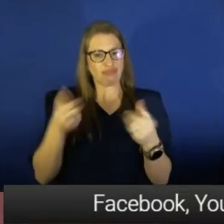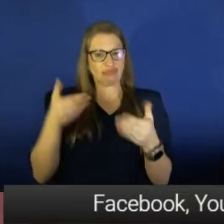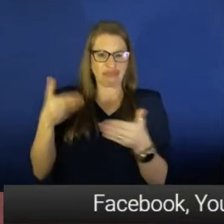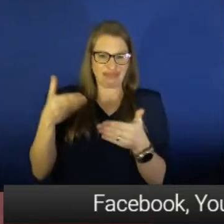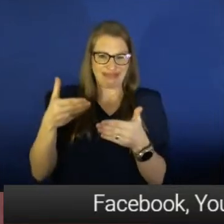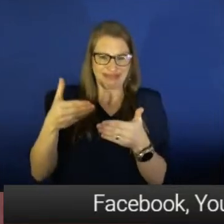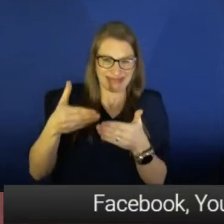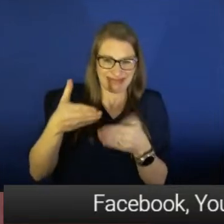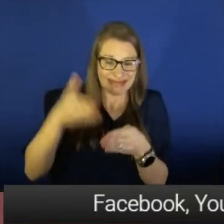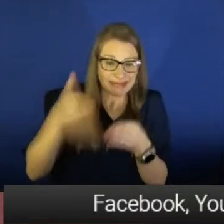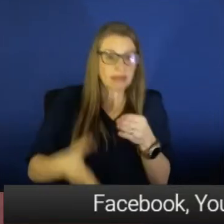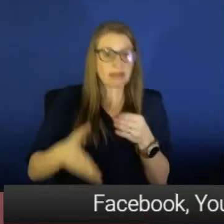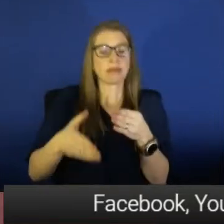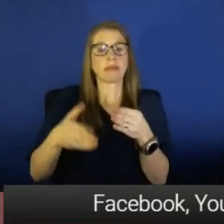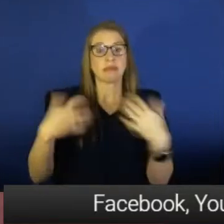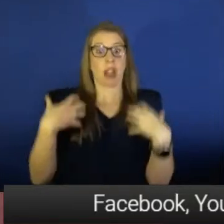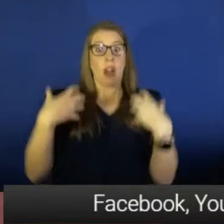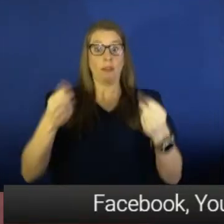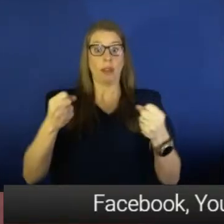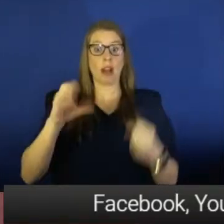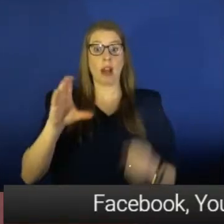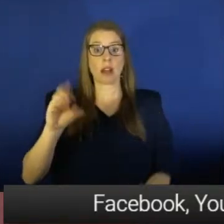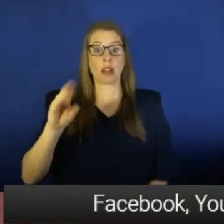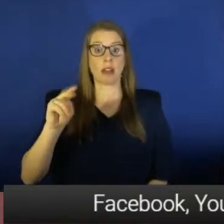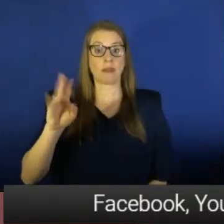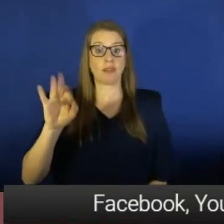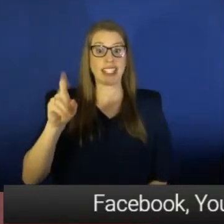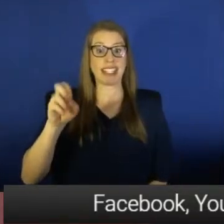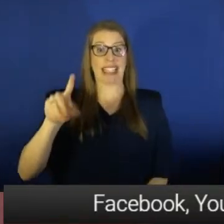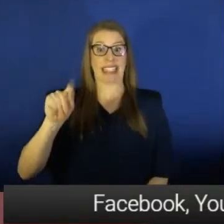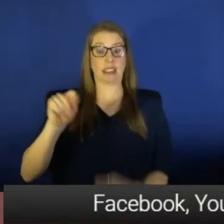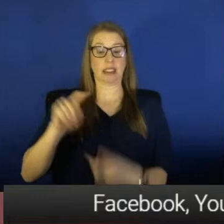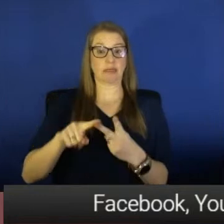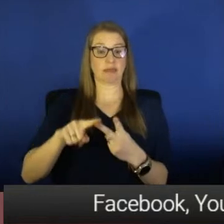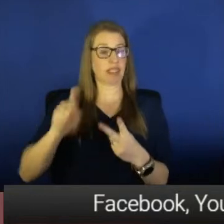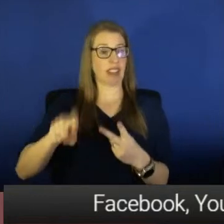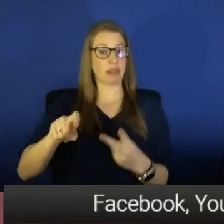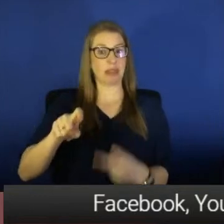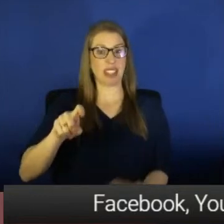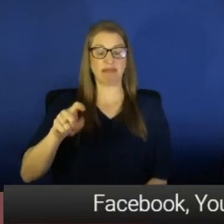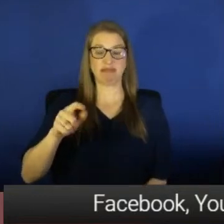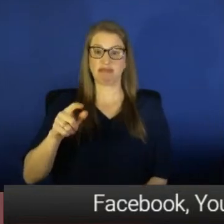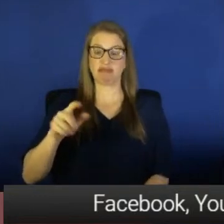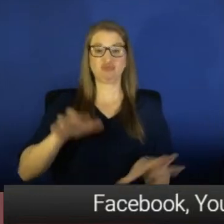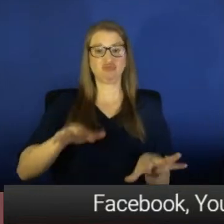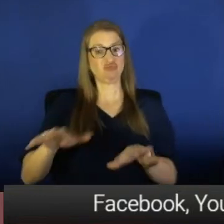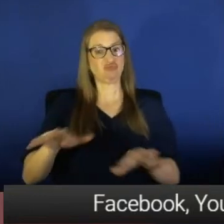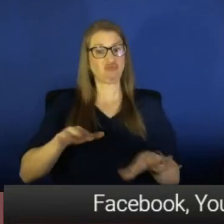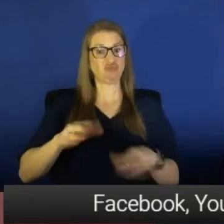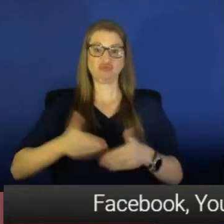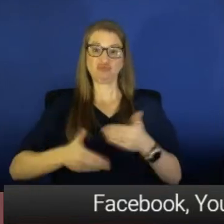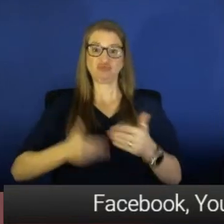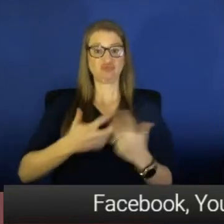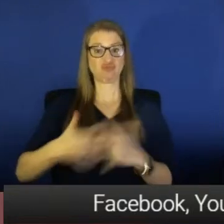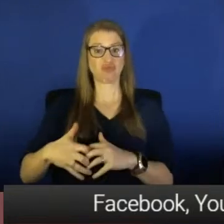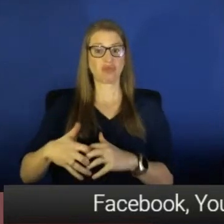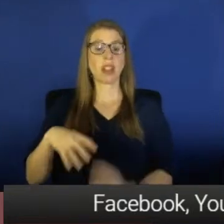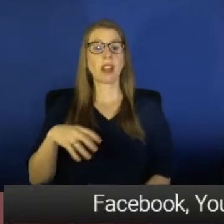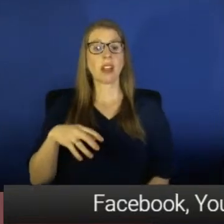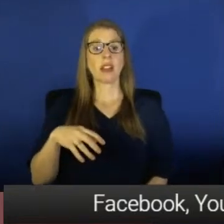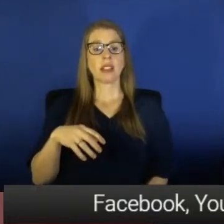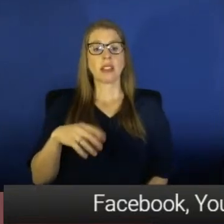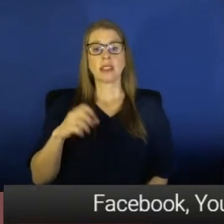end. They got to be confident. They got to be gelling, and just things have to fall your way. And we saw a couple of incredible comebacks that